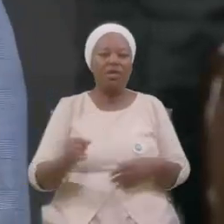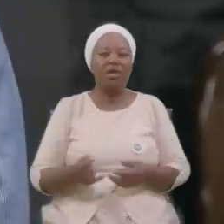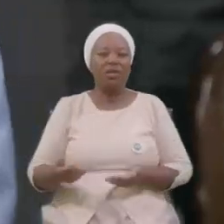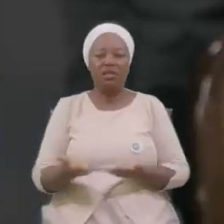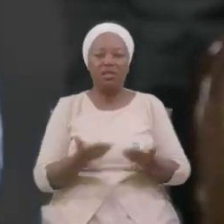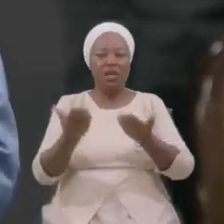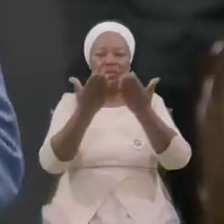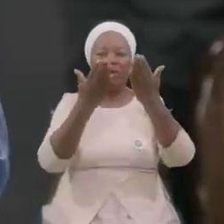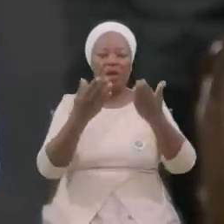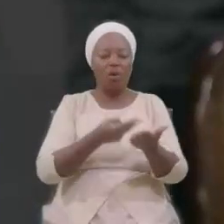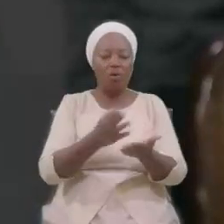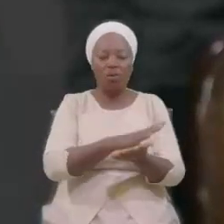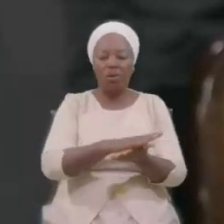holy,